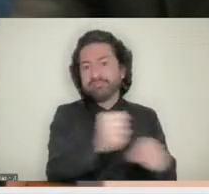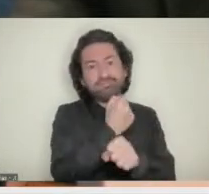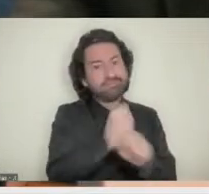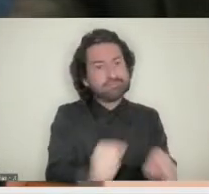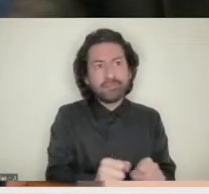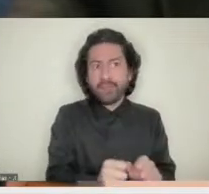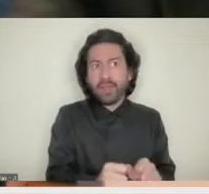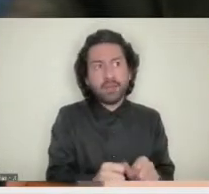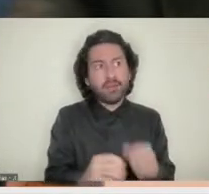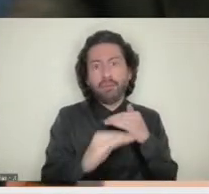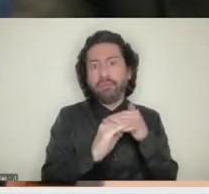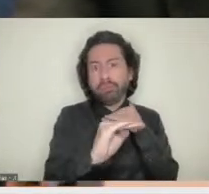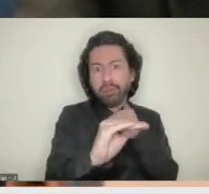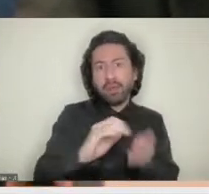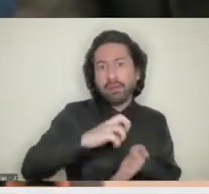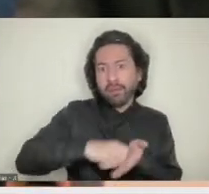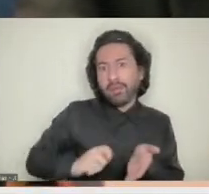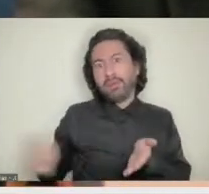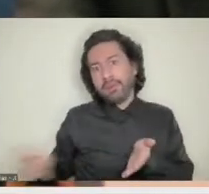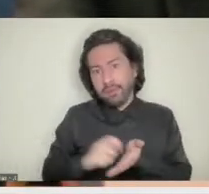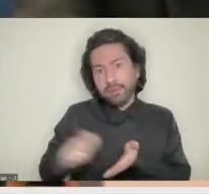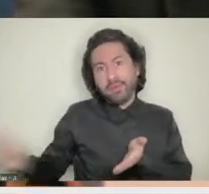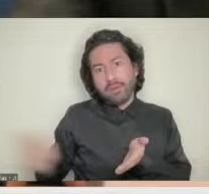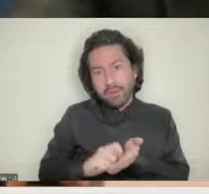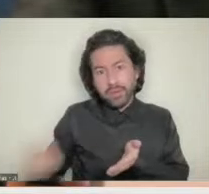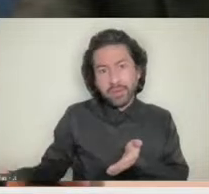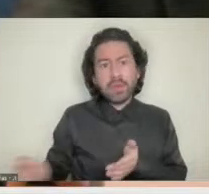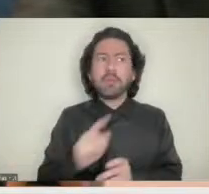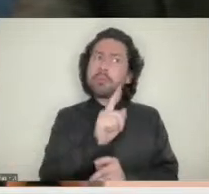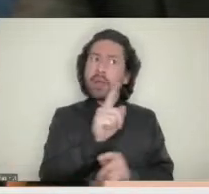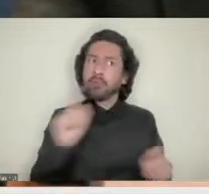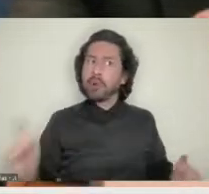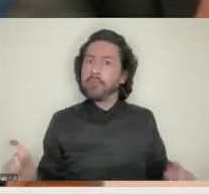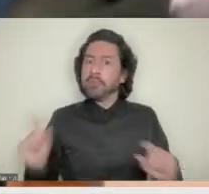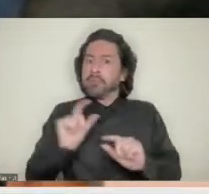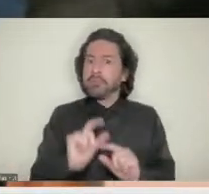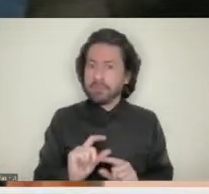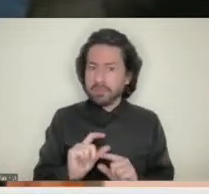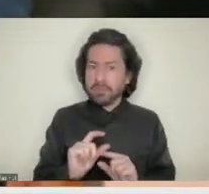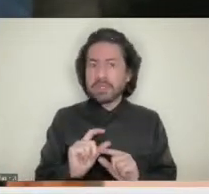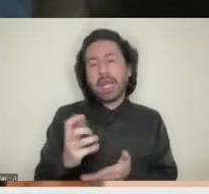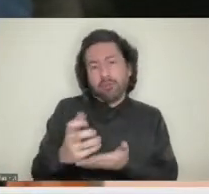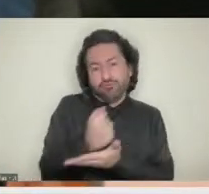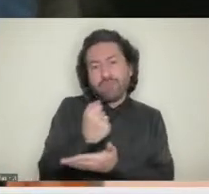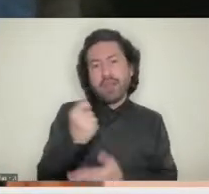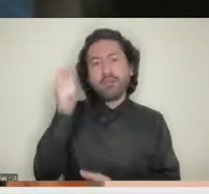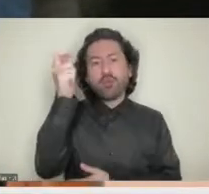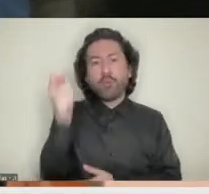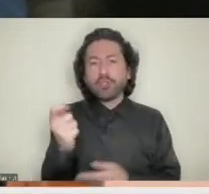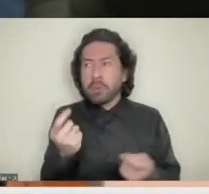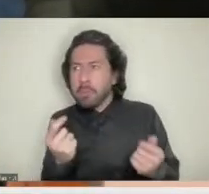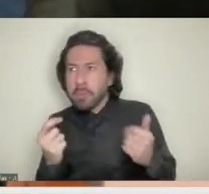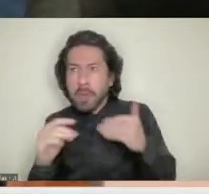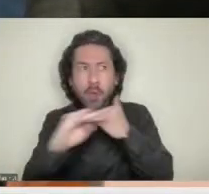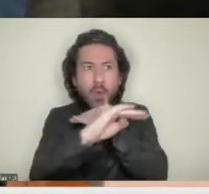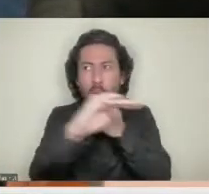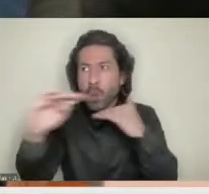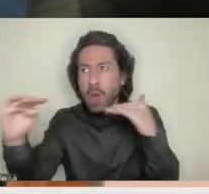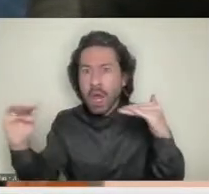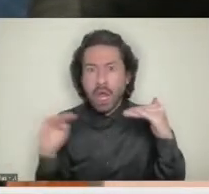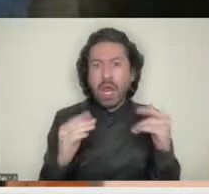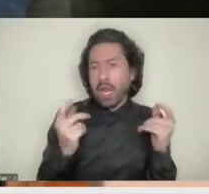cannot be regularly contributing, but they can do it with contribution units in order to